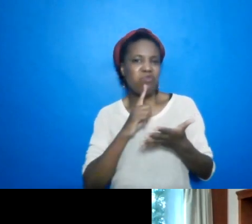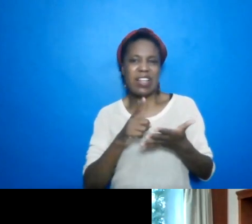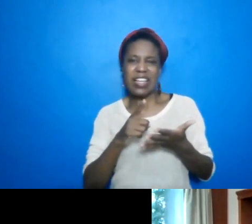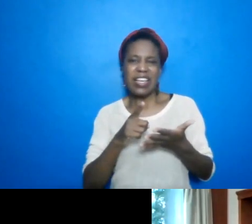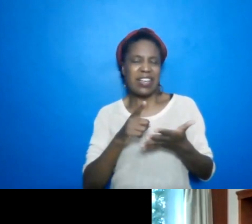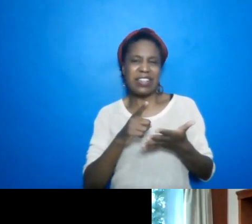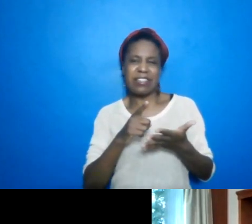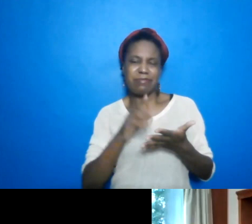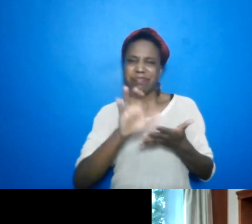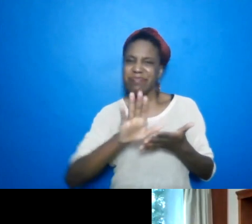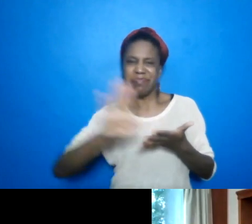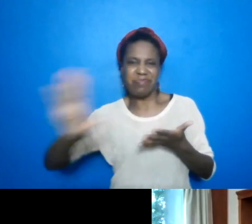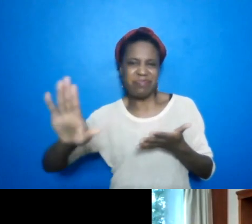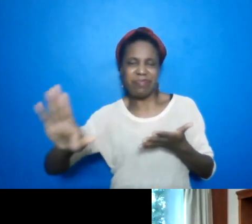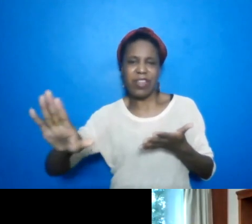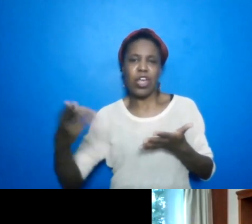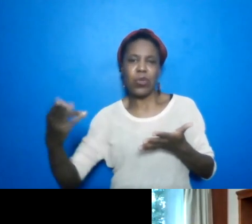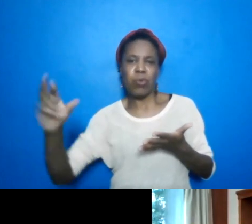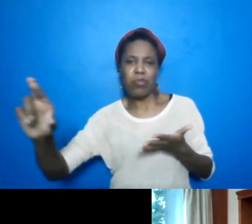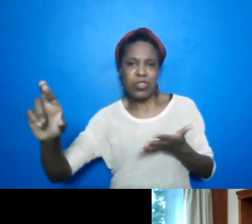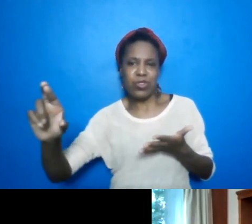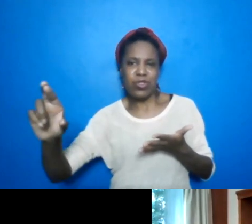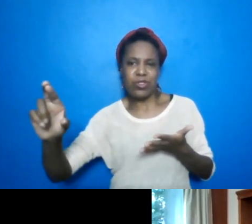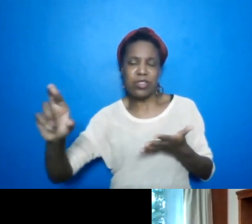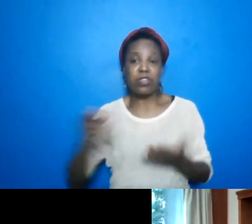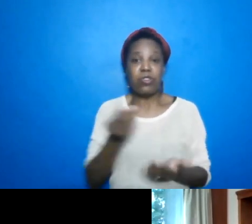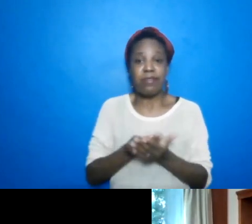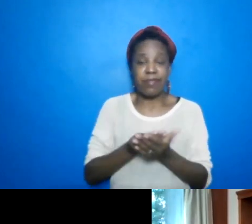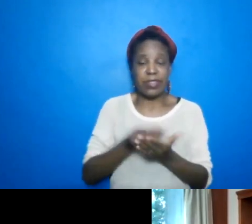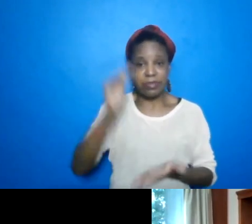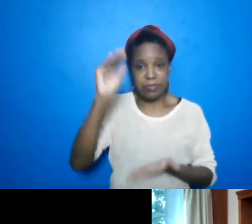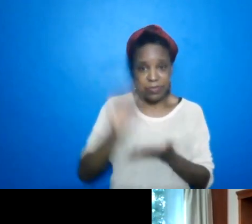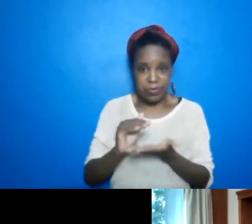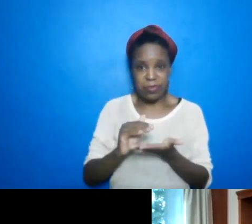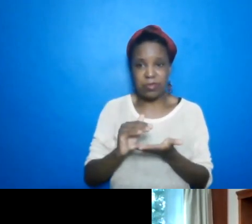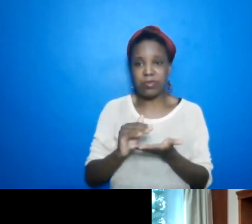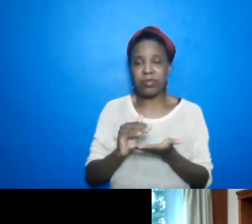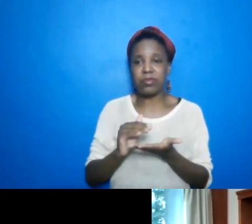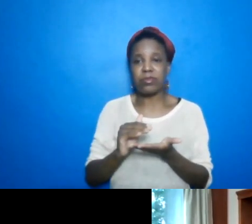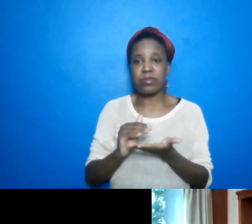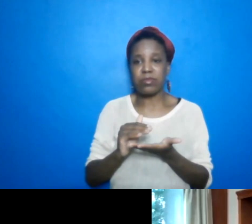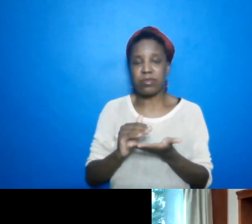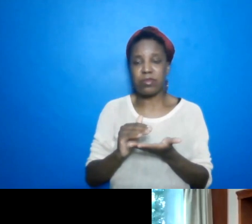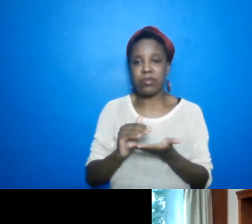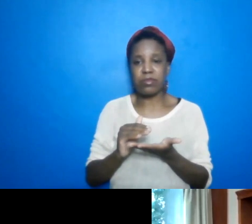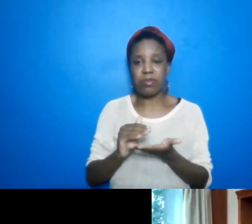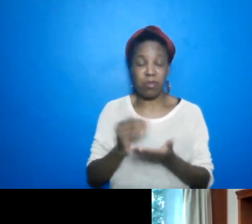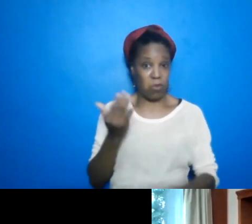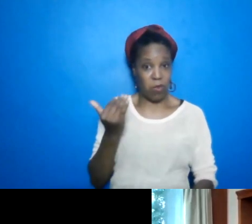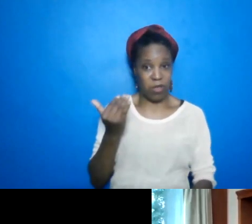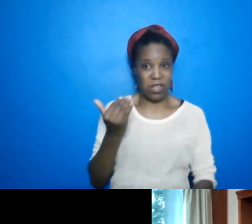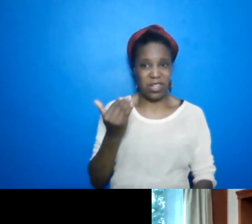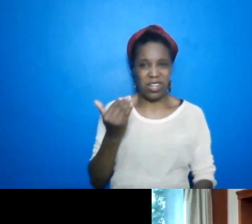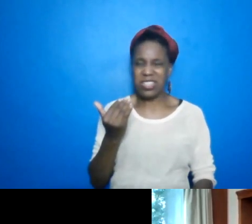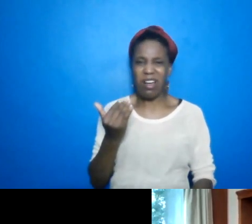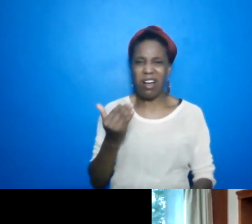to reduce some of their funding so that they wouldn't get considered to be responsible, because they said it's not stuff